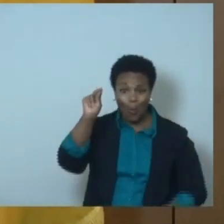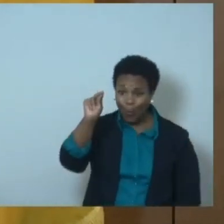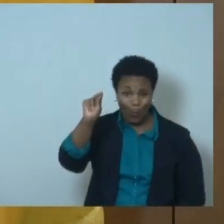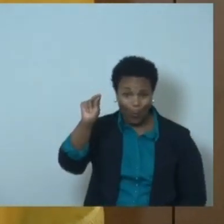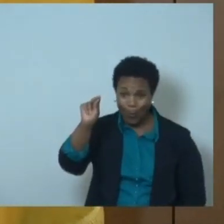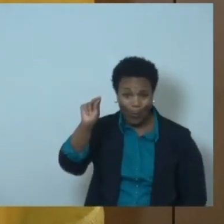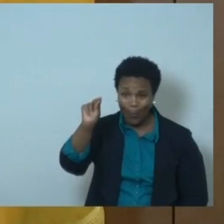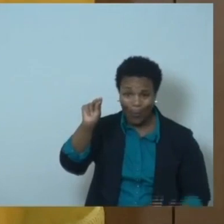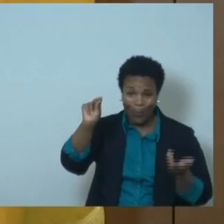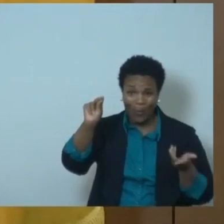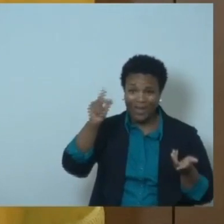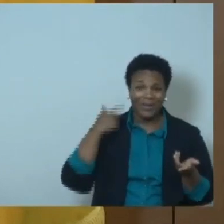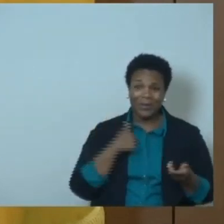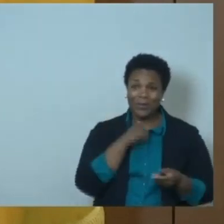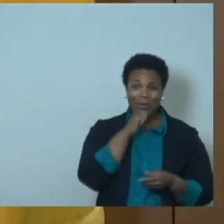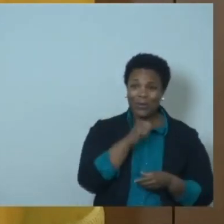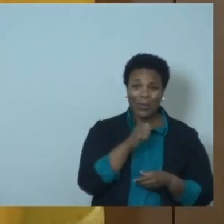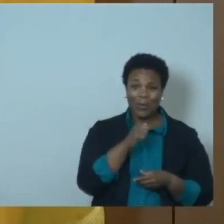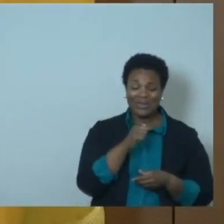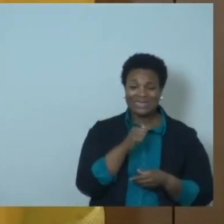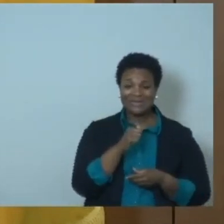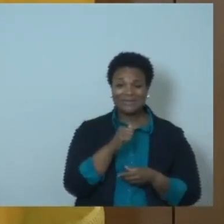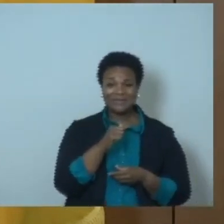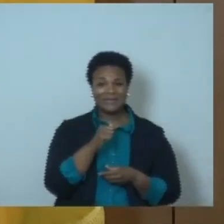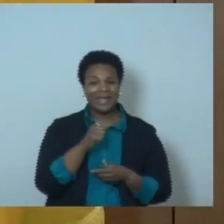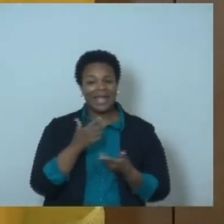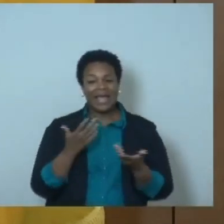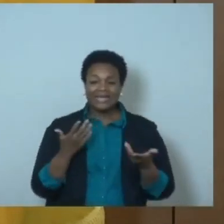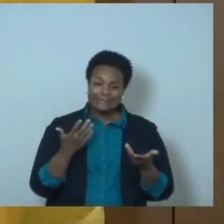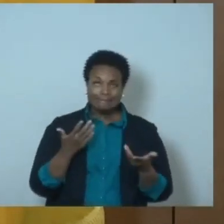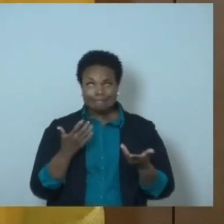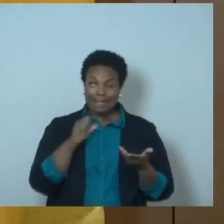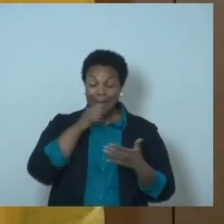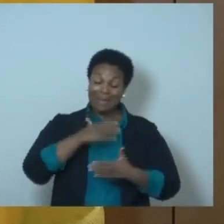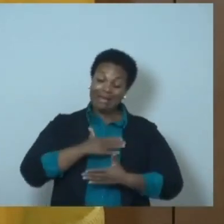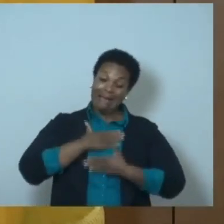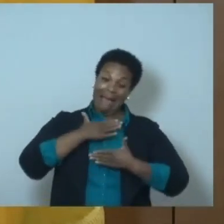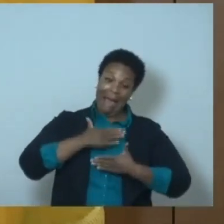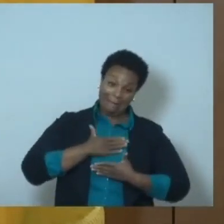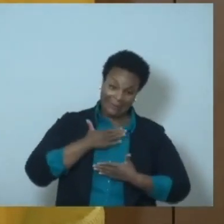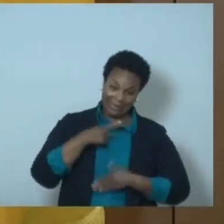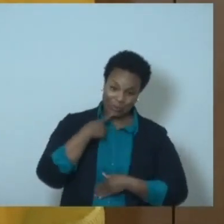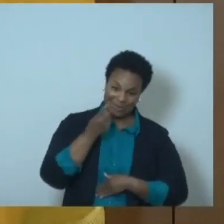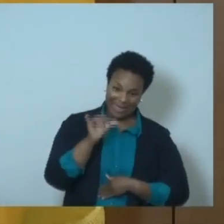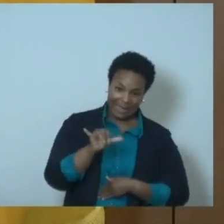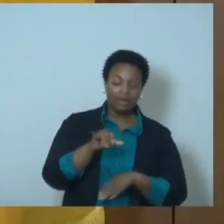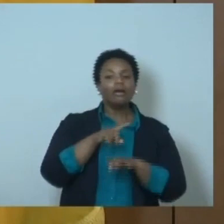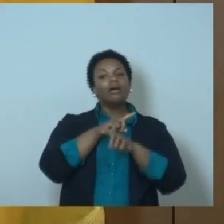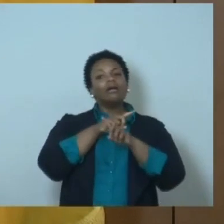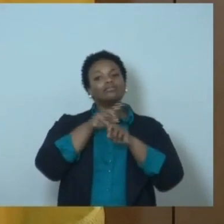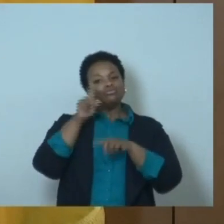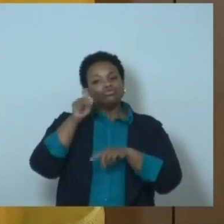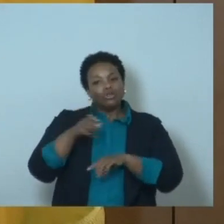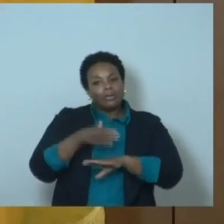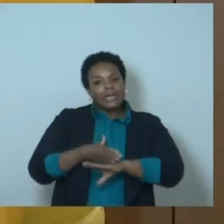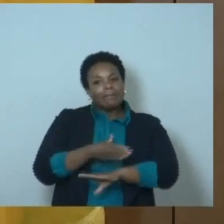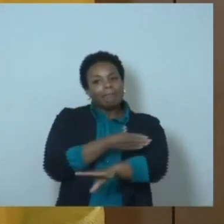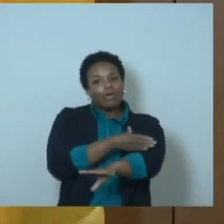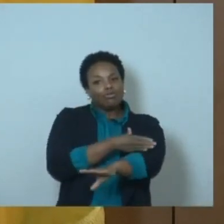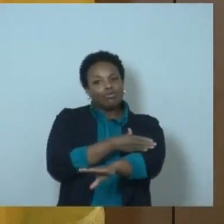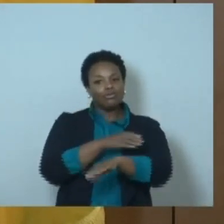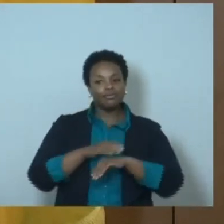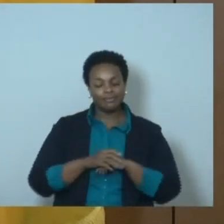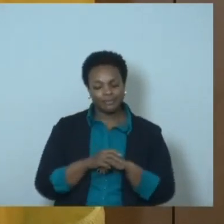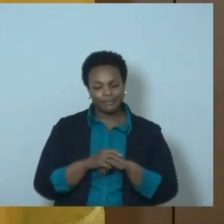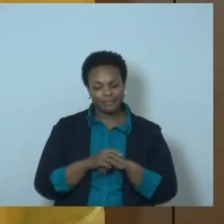That's not an area that I am proud to talk about, because we should be better. You might remember that we had any number, I've talked a little bit about